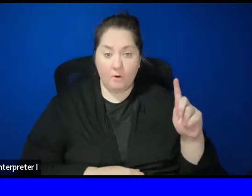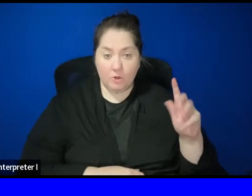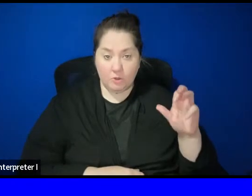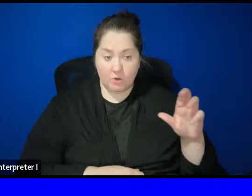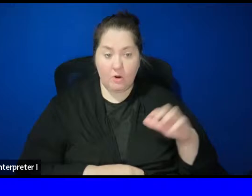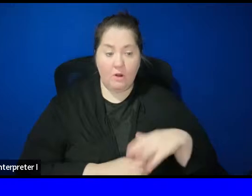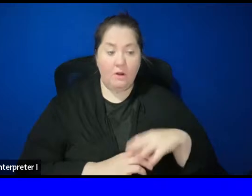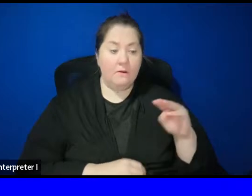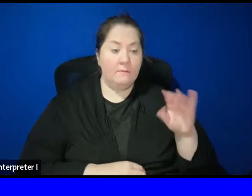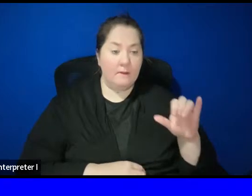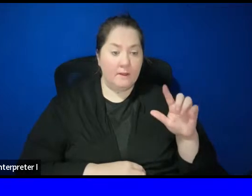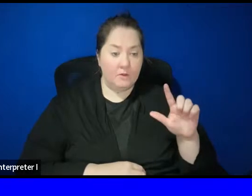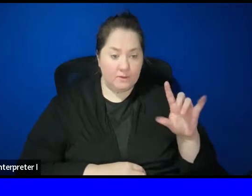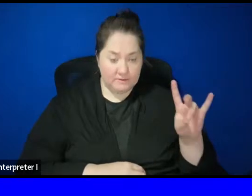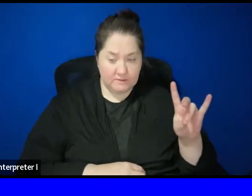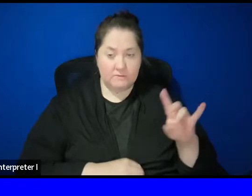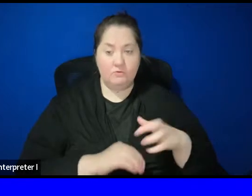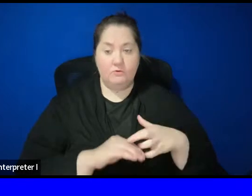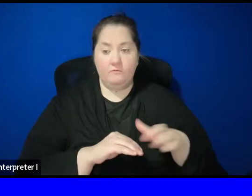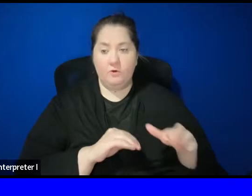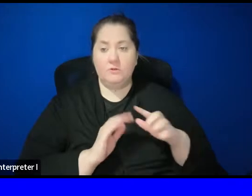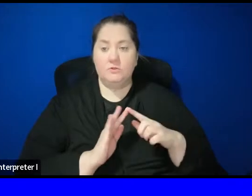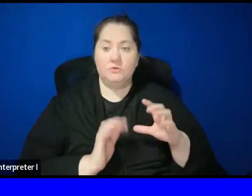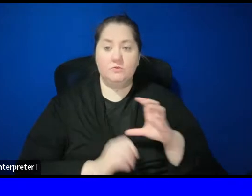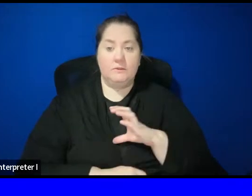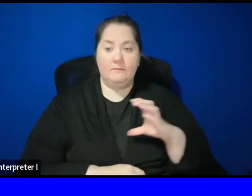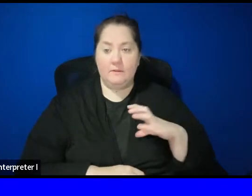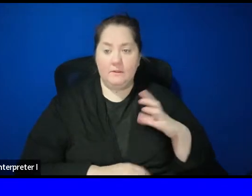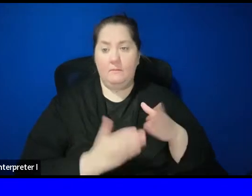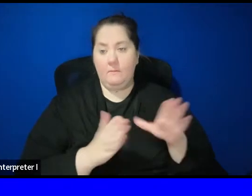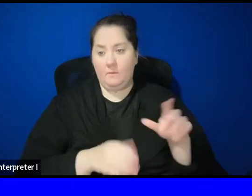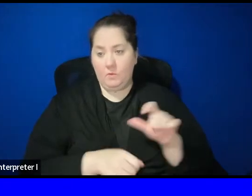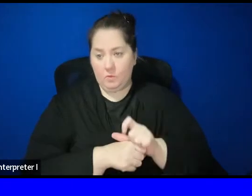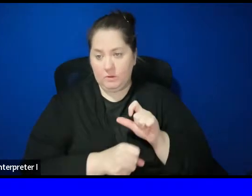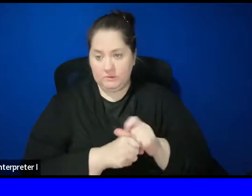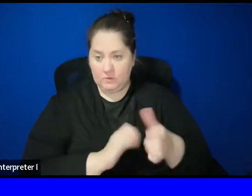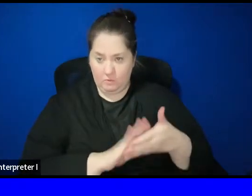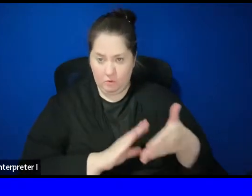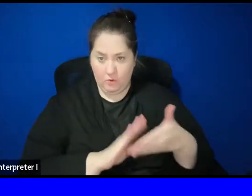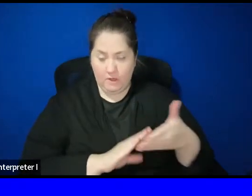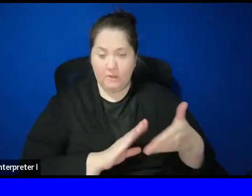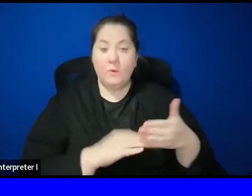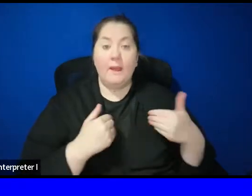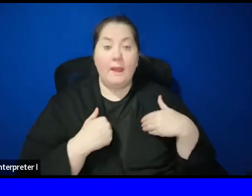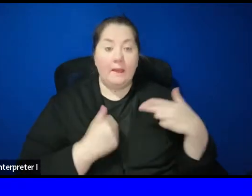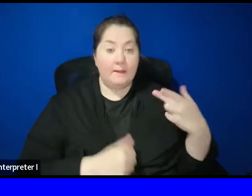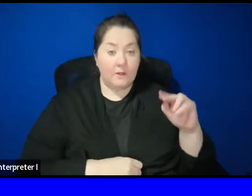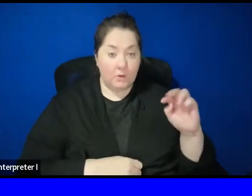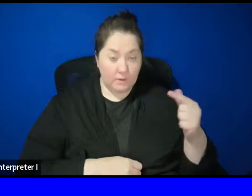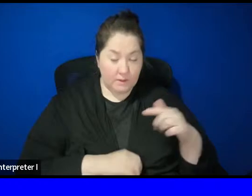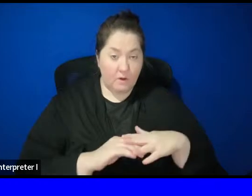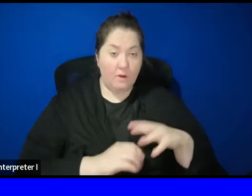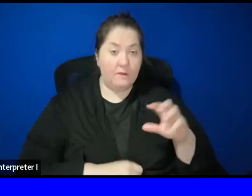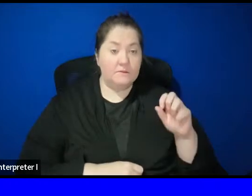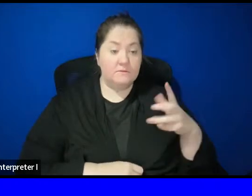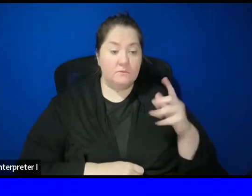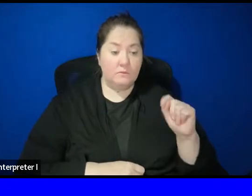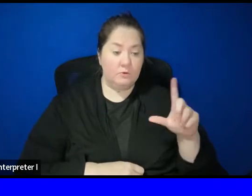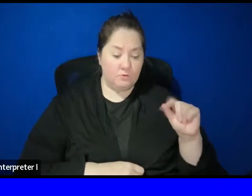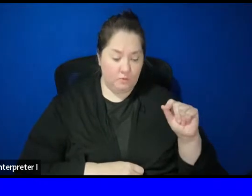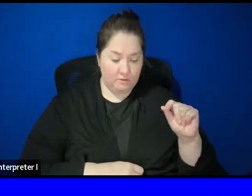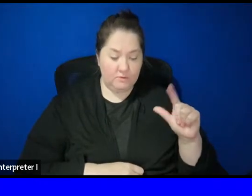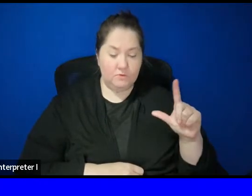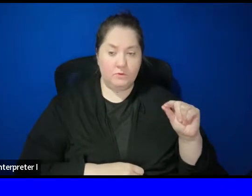26, 2023, and referred to the Committee on Public Works and Operations. The committee held a hearing on September 20th,